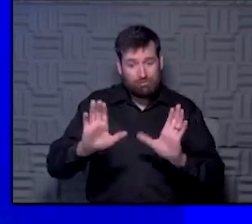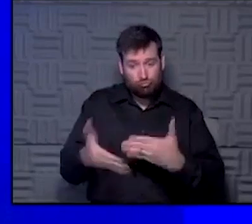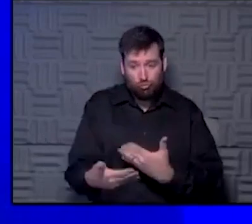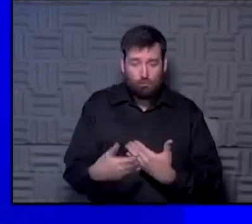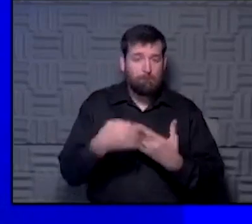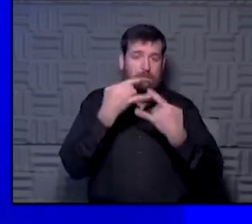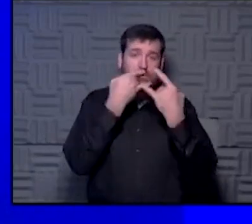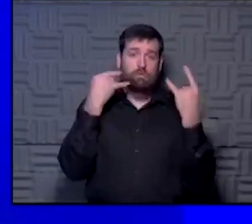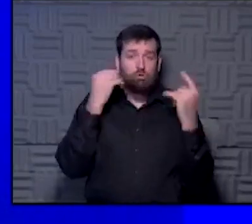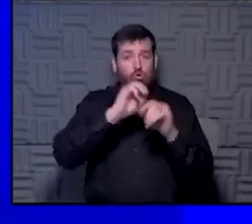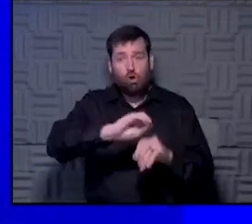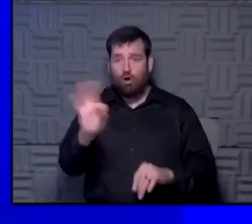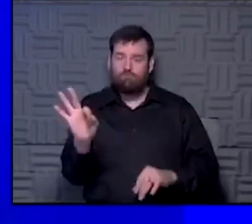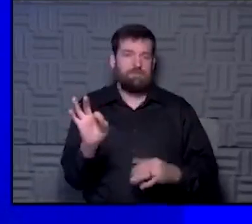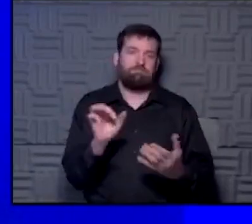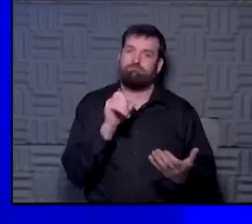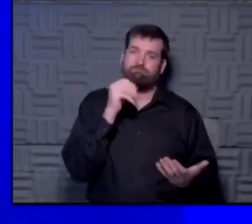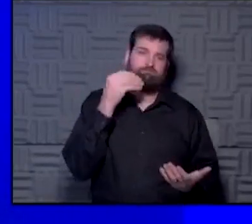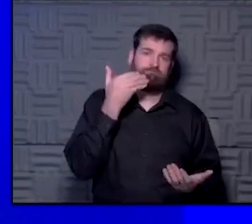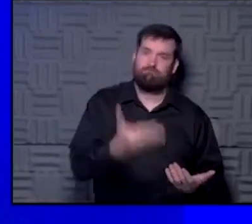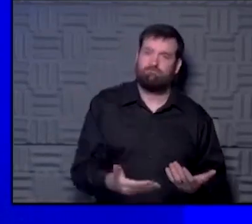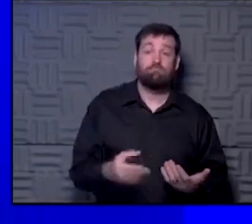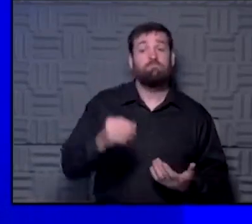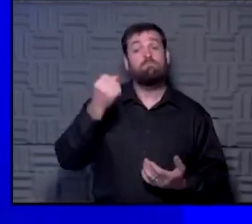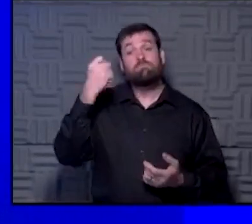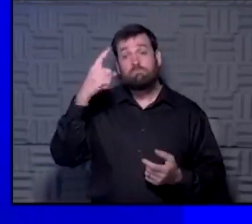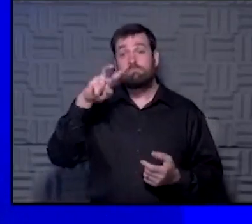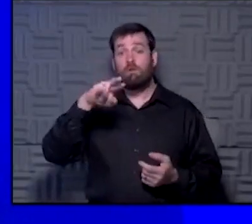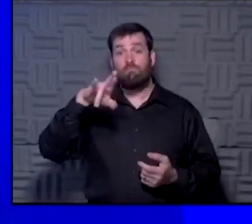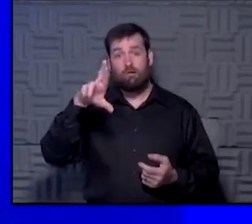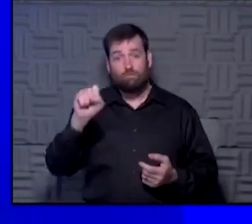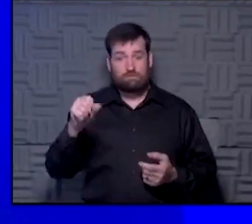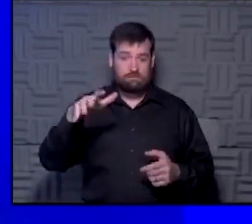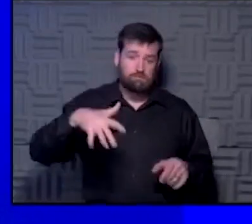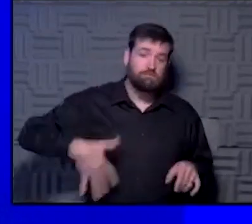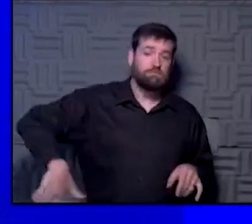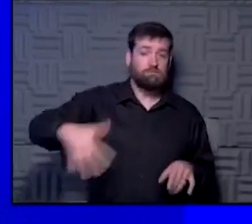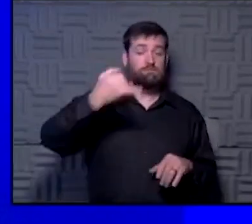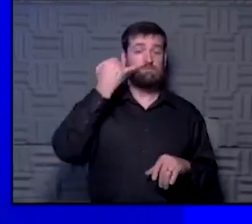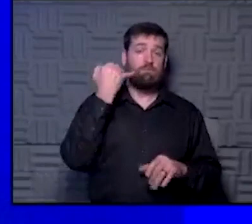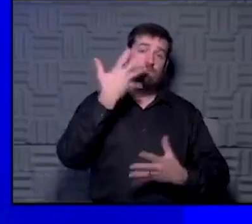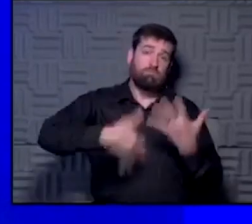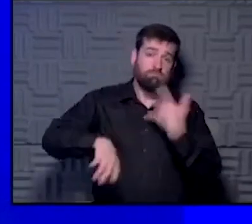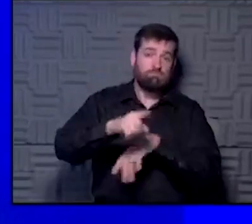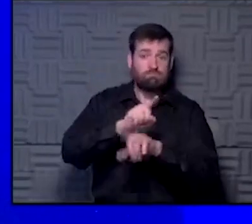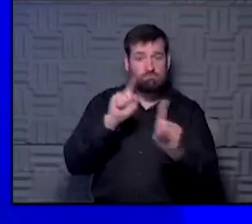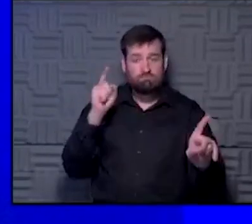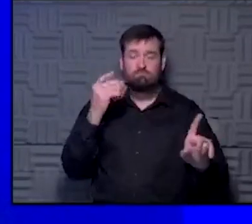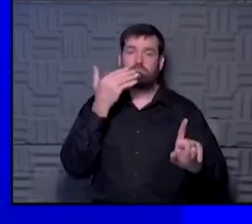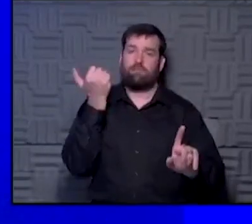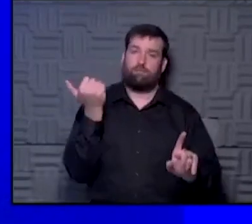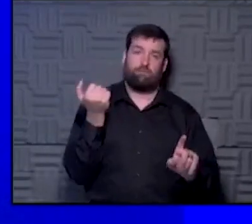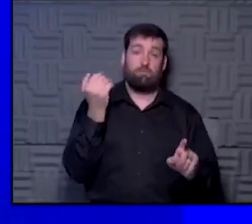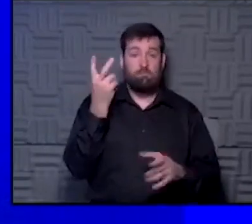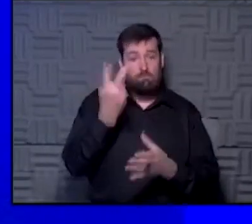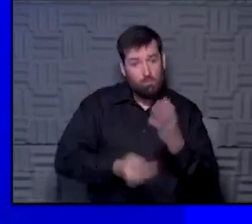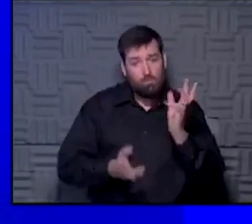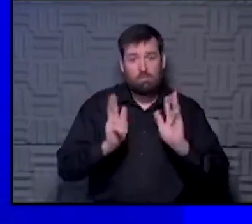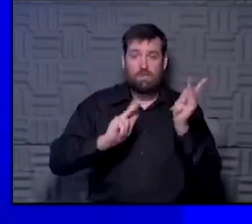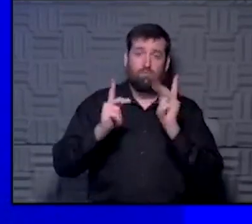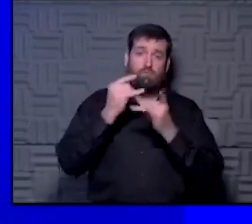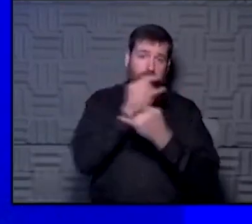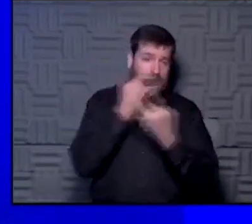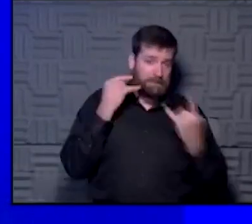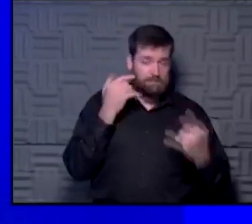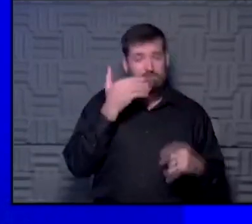It's not optimal. So if you can understand that the virus is out there, that if you distance, that's going to be better. If both parties are wearing a